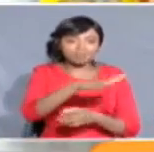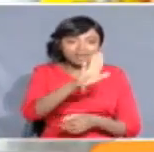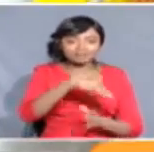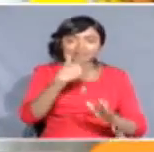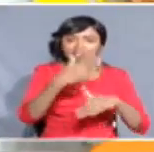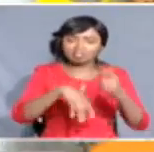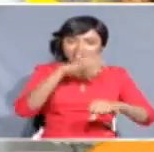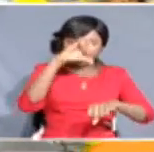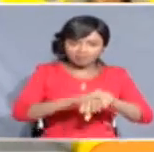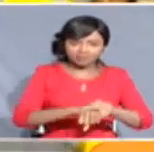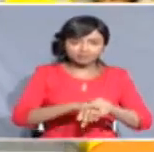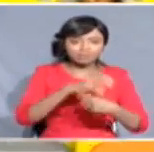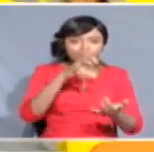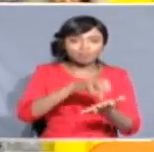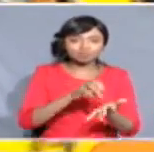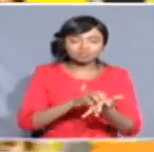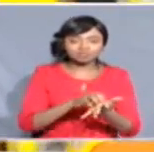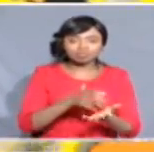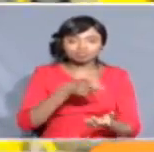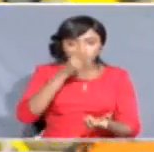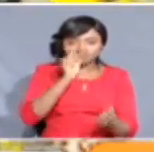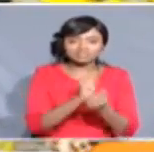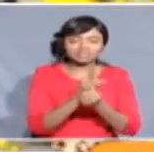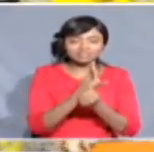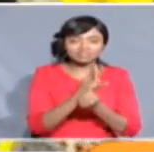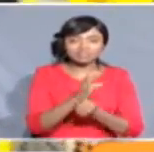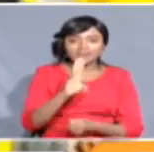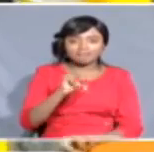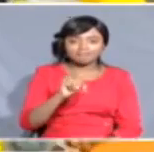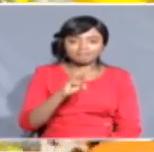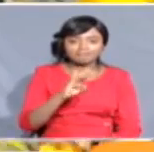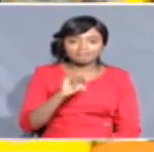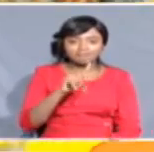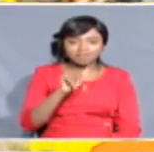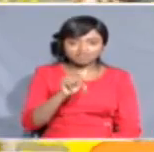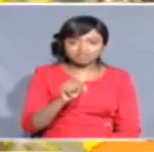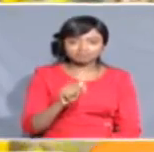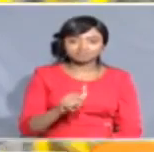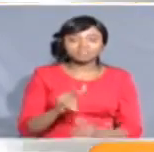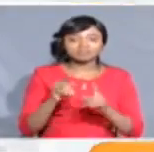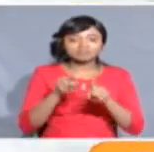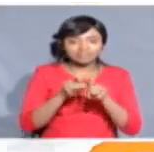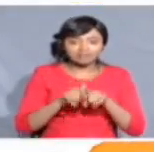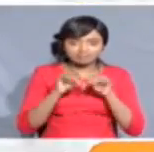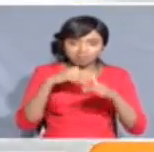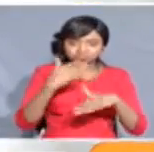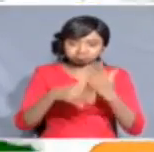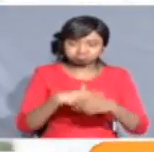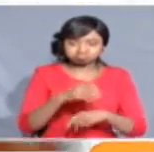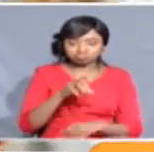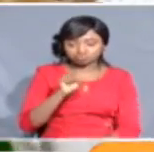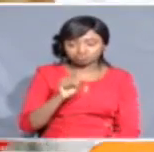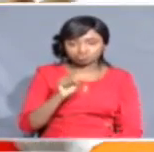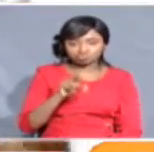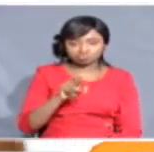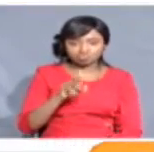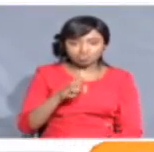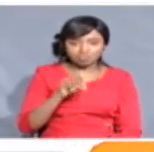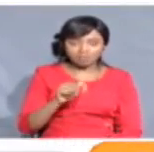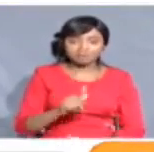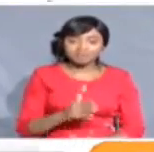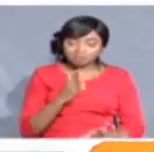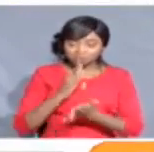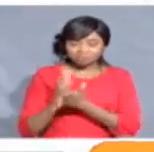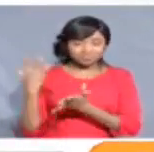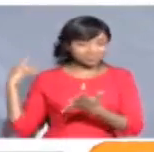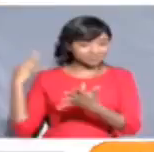Mbita parliamentary seat in 2013 and is the incumbent MP Suba North. Well, the journey is both exciting and